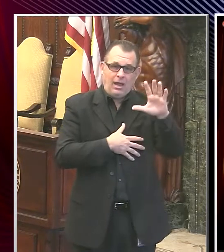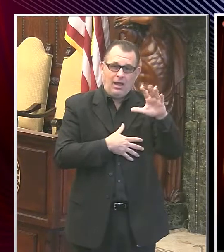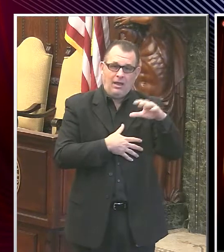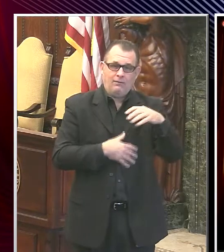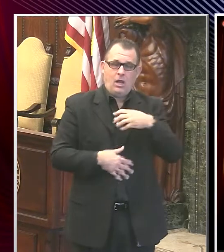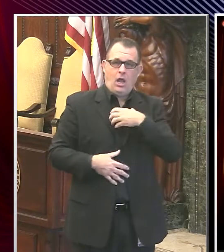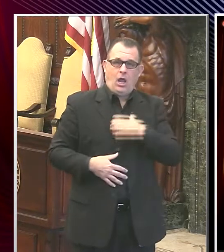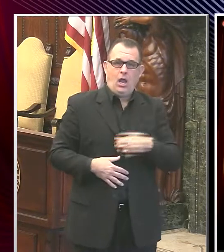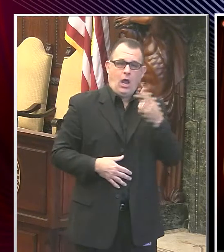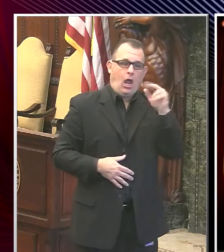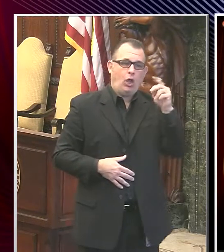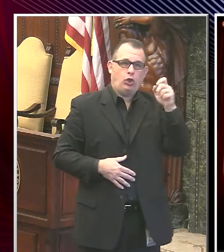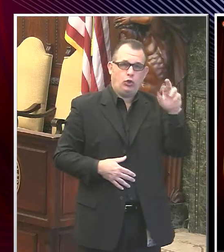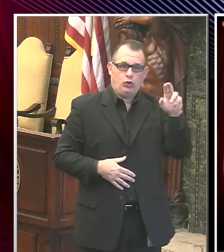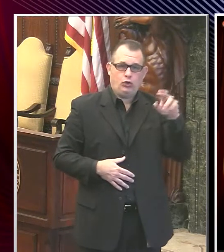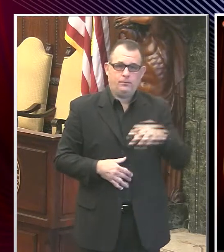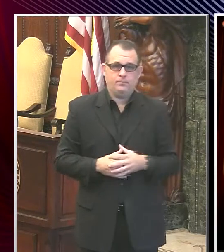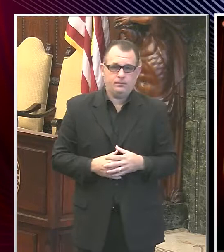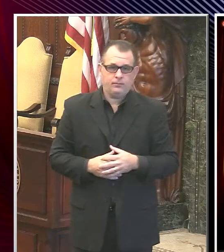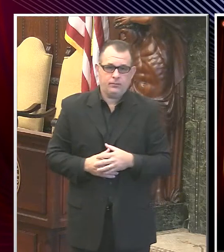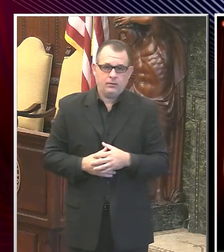You can also text your zip code to